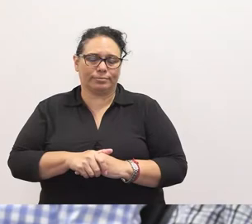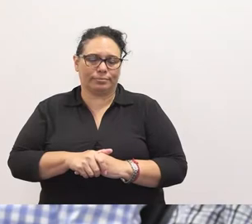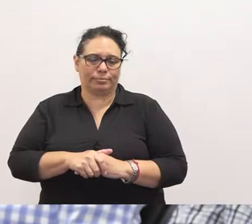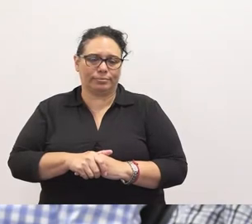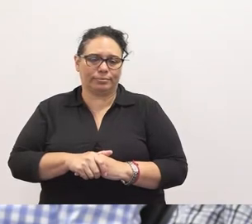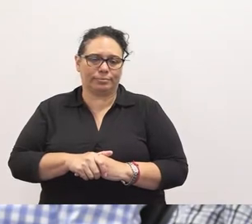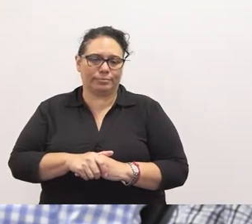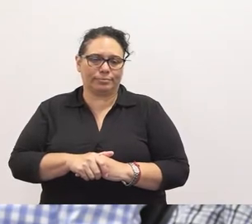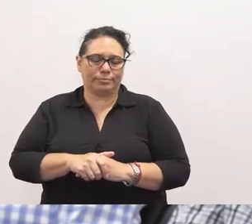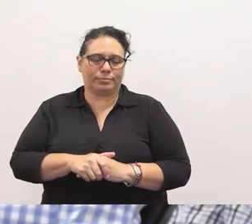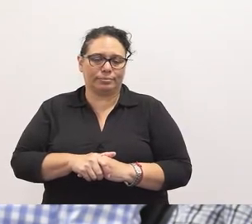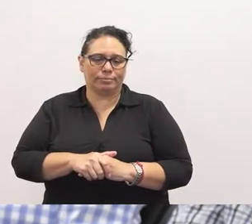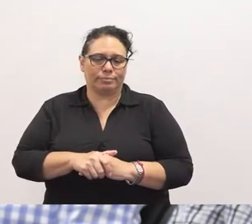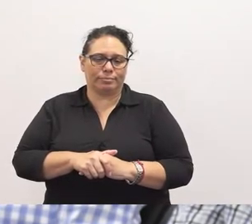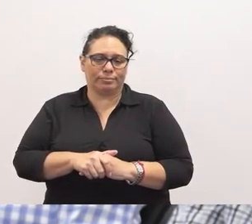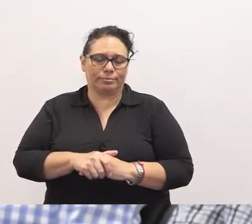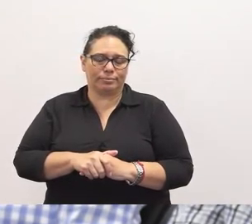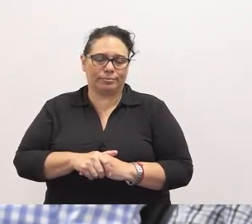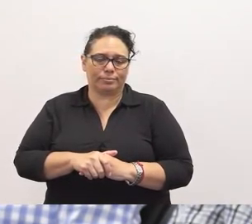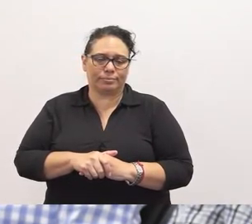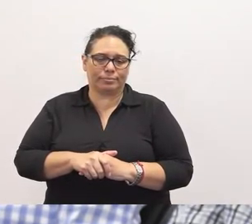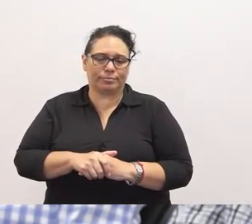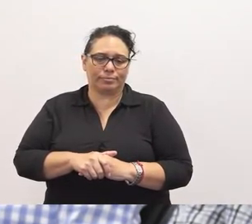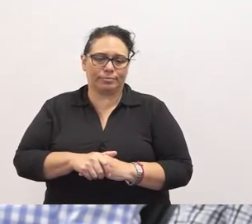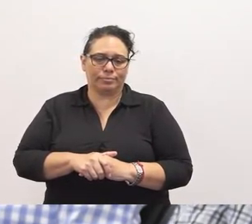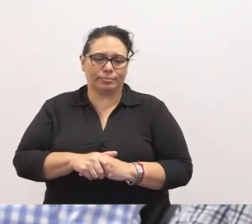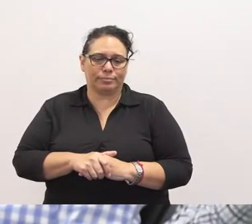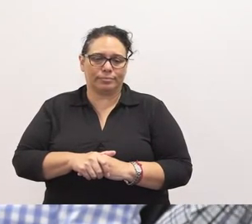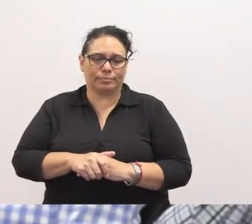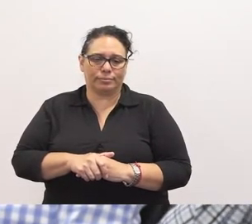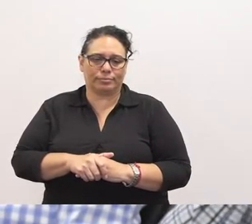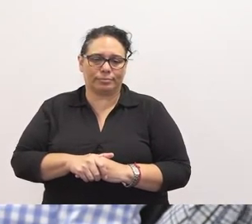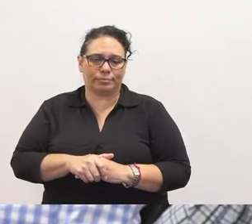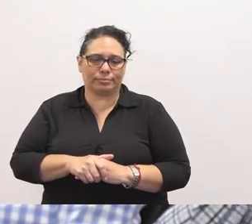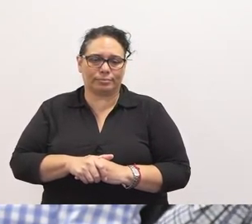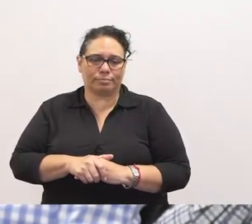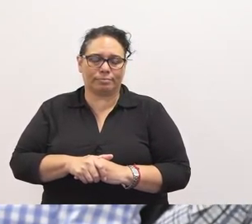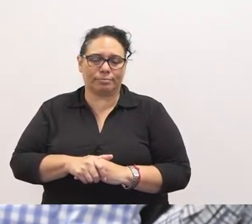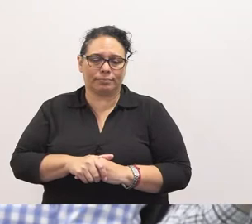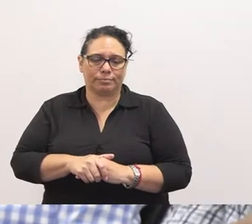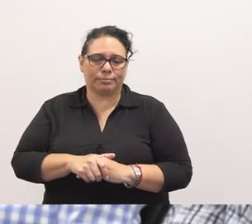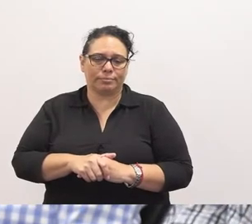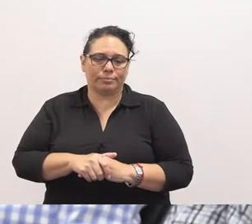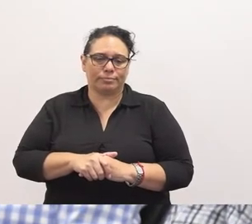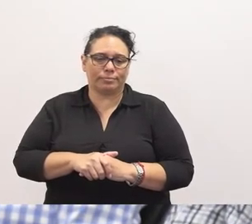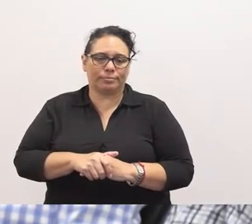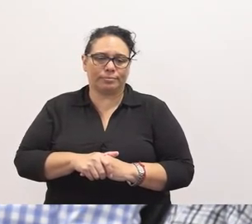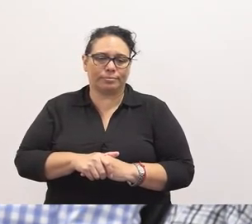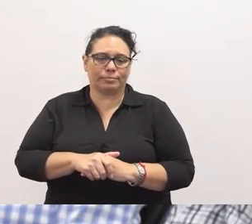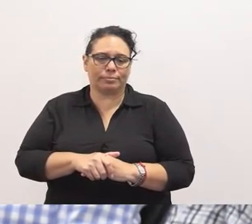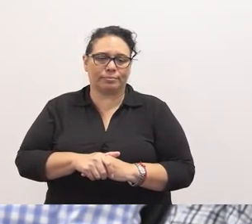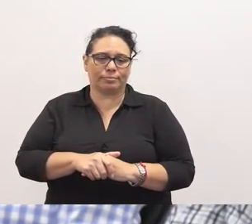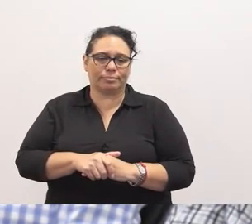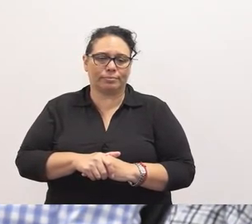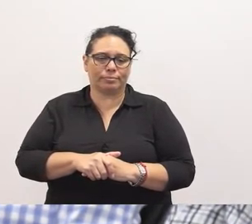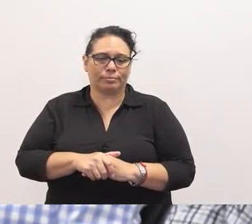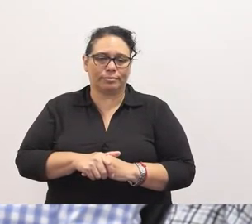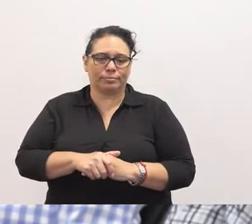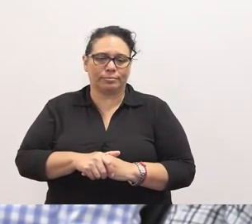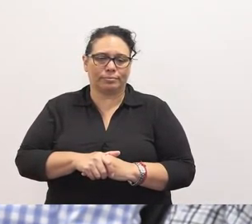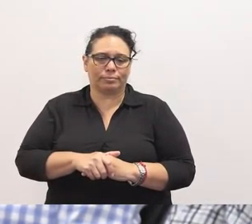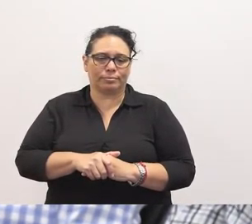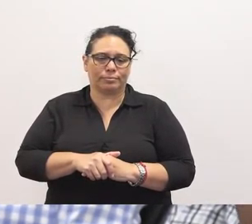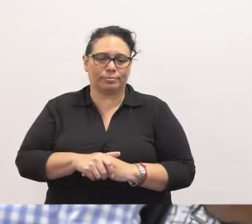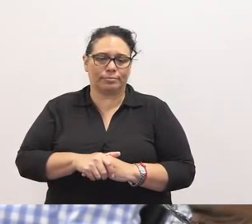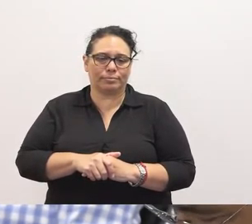ao khnyom mien tha khnyom ru nou ni chi madai ao chi apok man nou ta mne ai te keu mien sangkum sahakum muoy